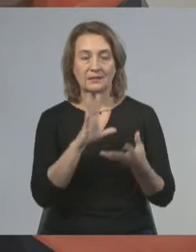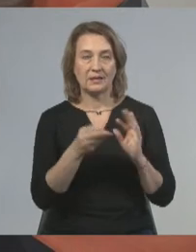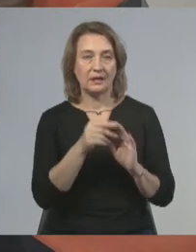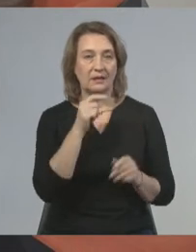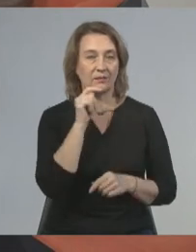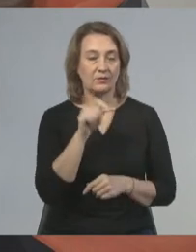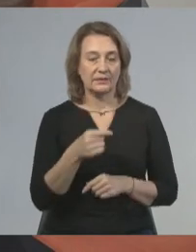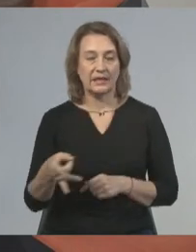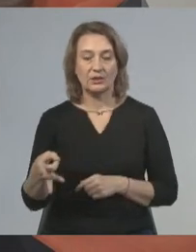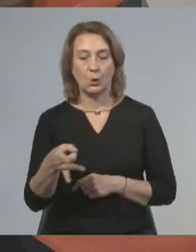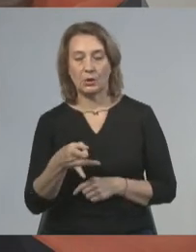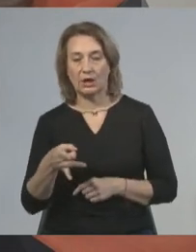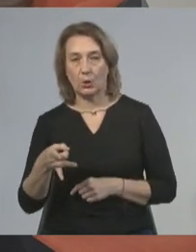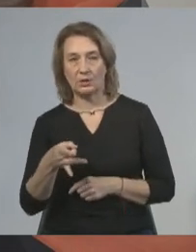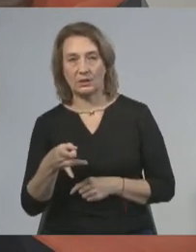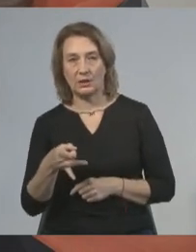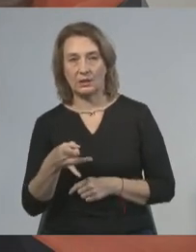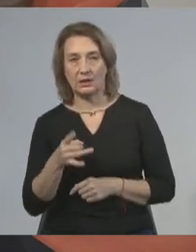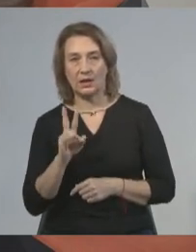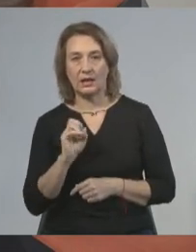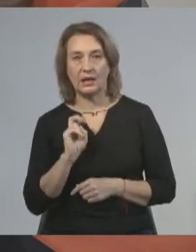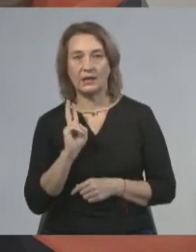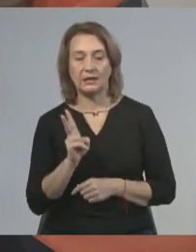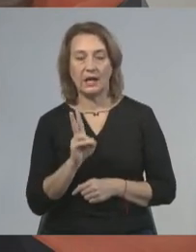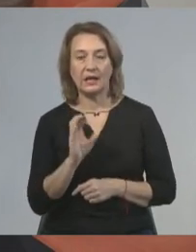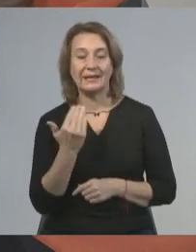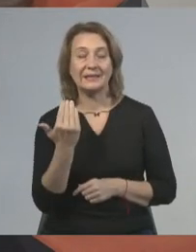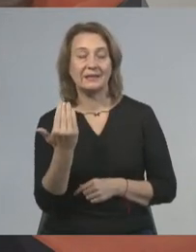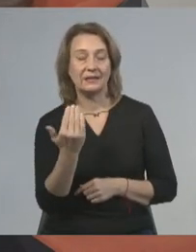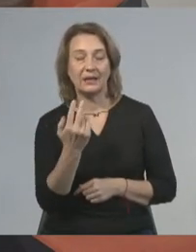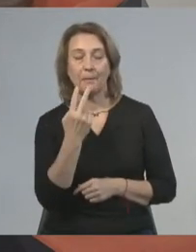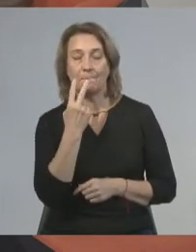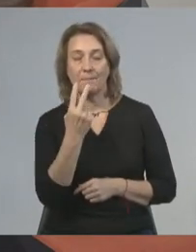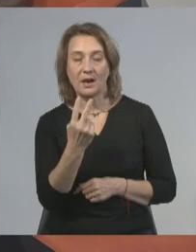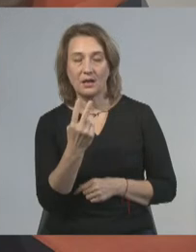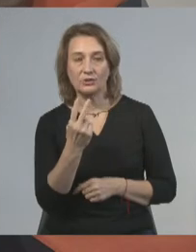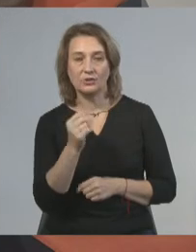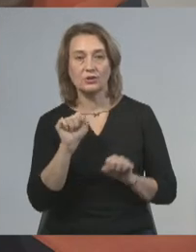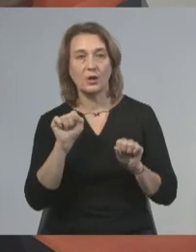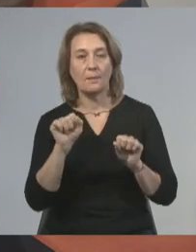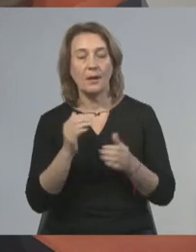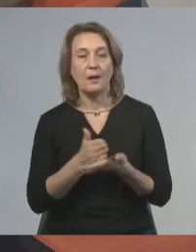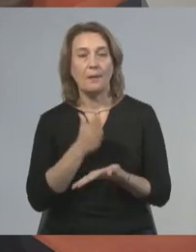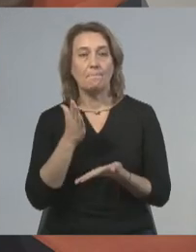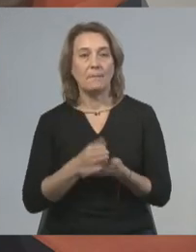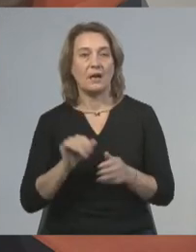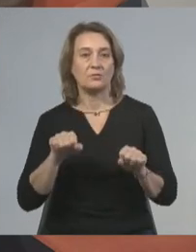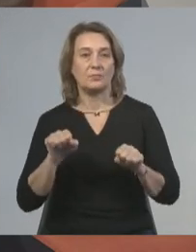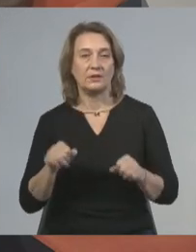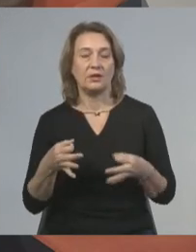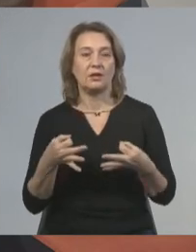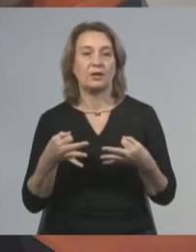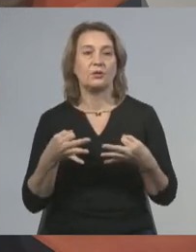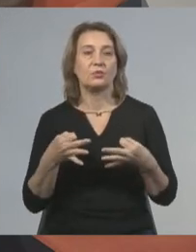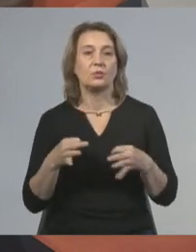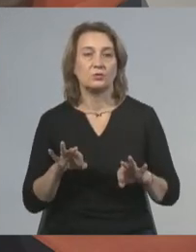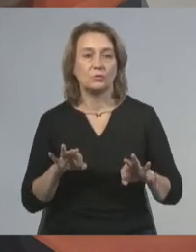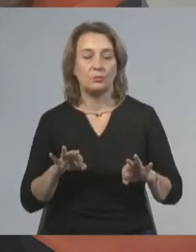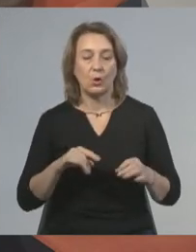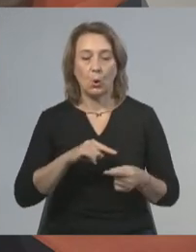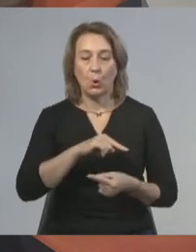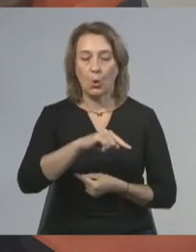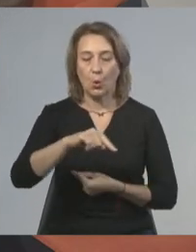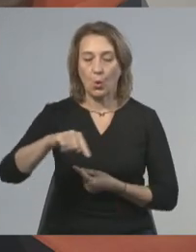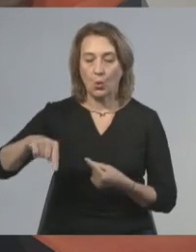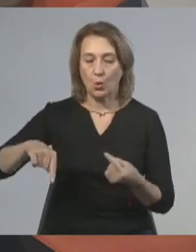you as a person who is part of a regional and the national media having the opportunity to